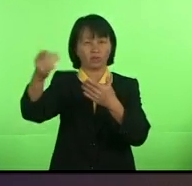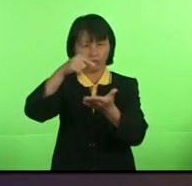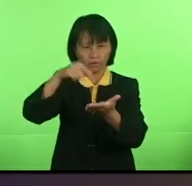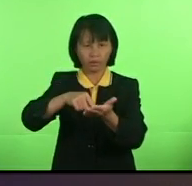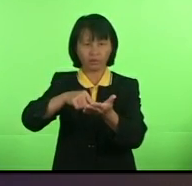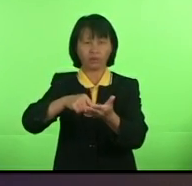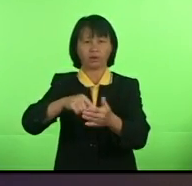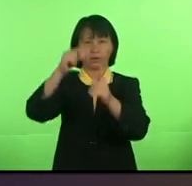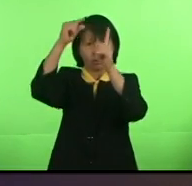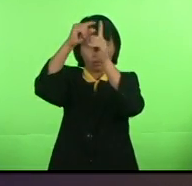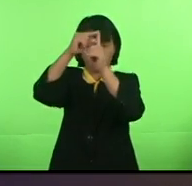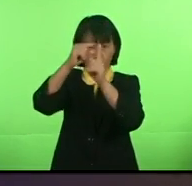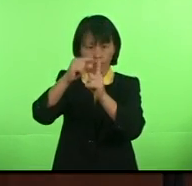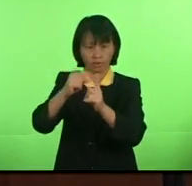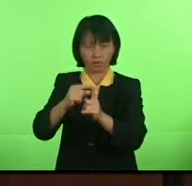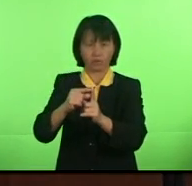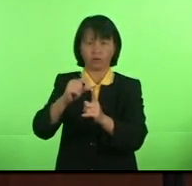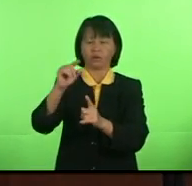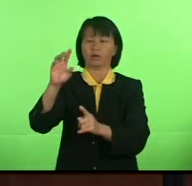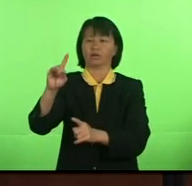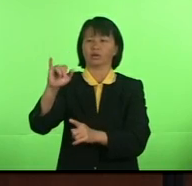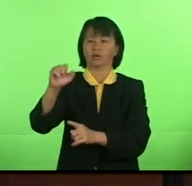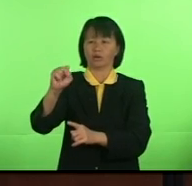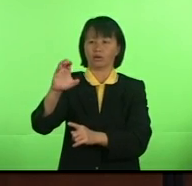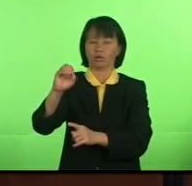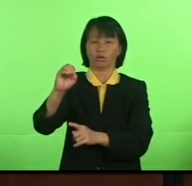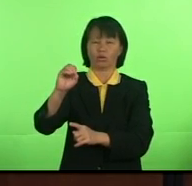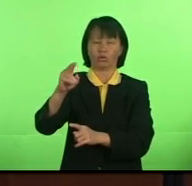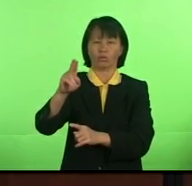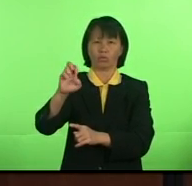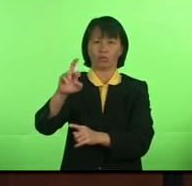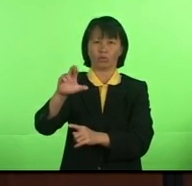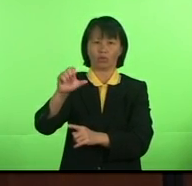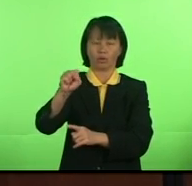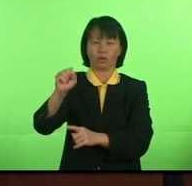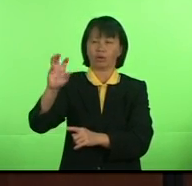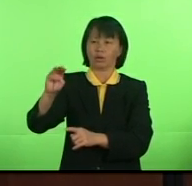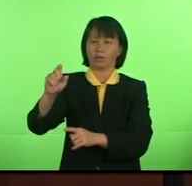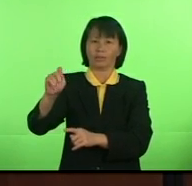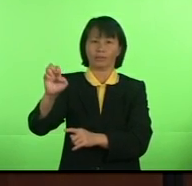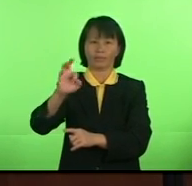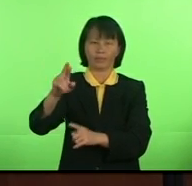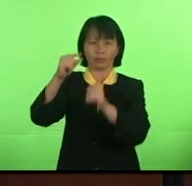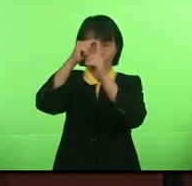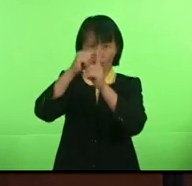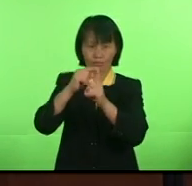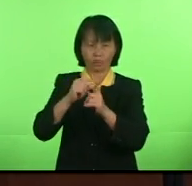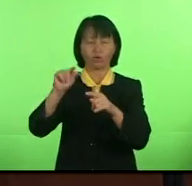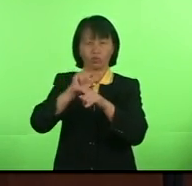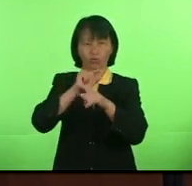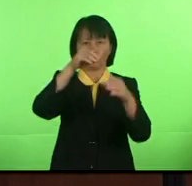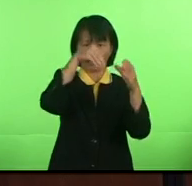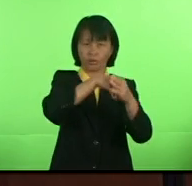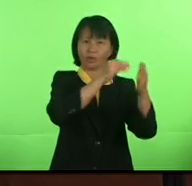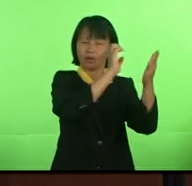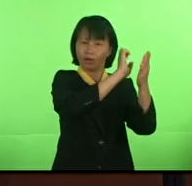So, these discourse markers are used in the initial part of the sentence. That